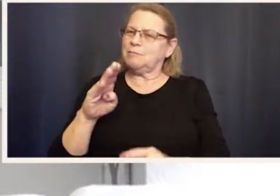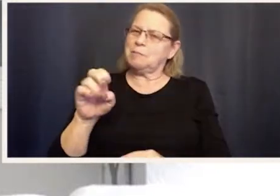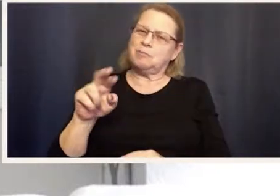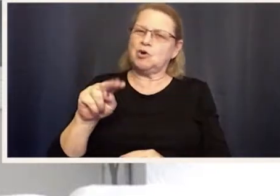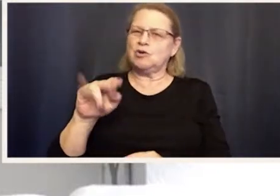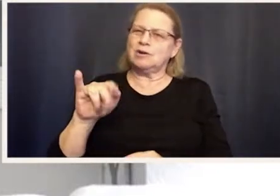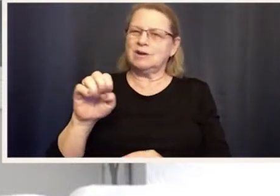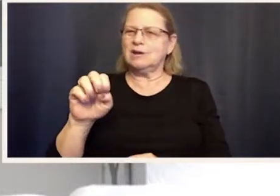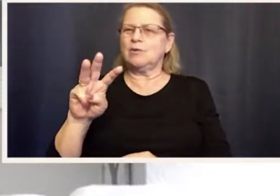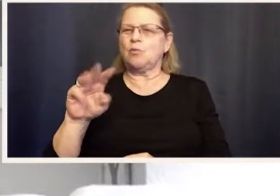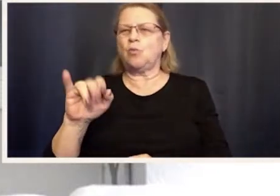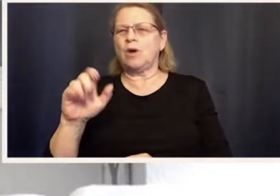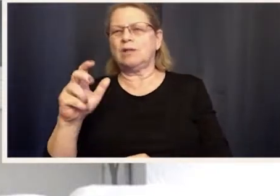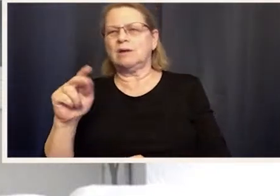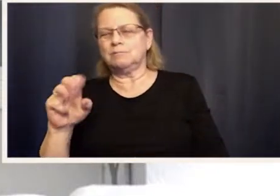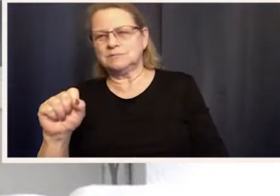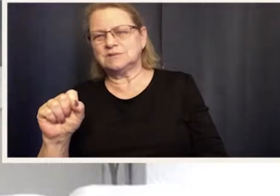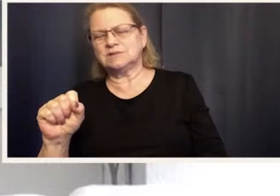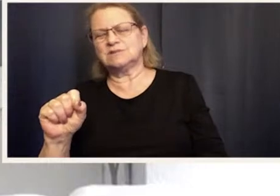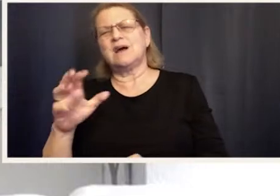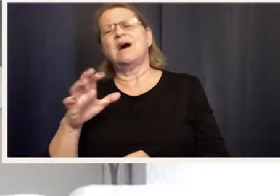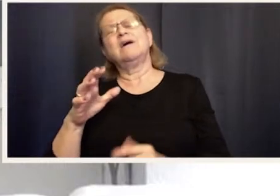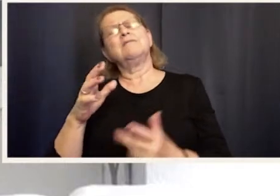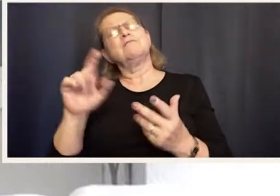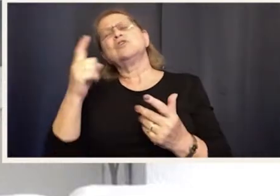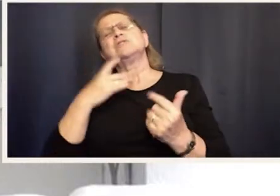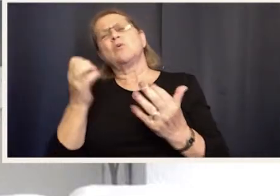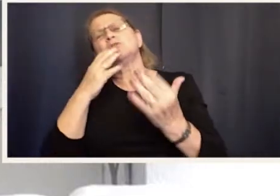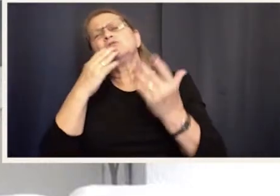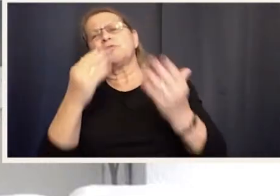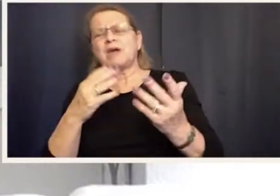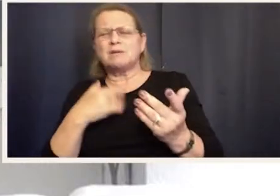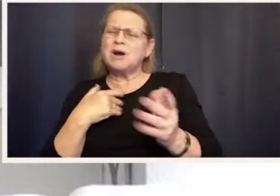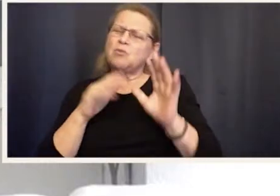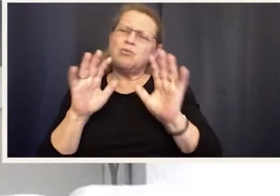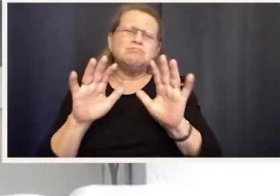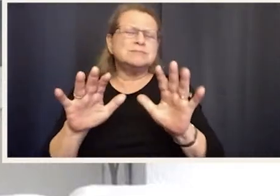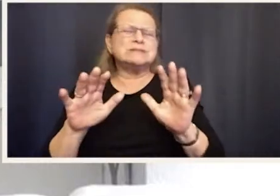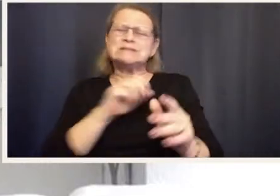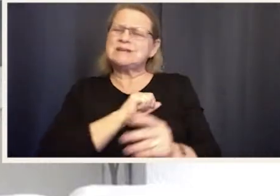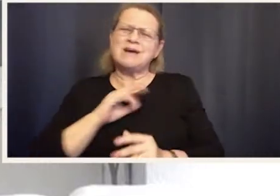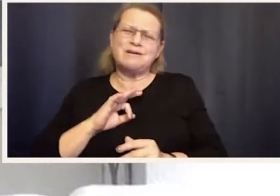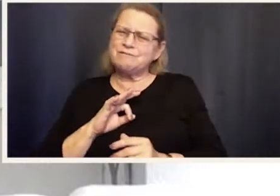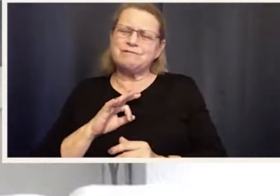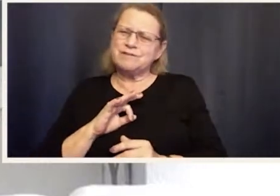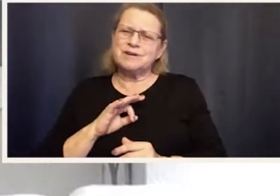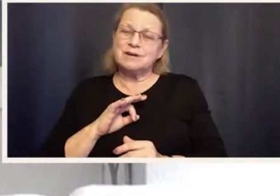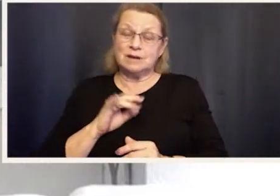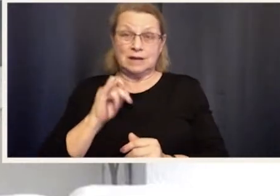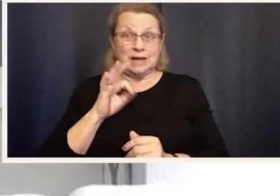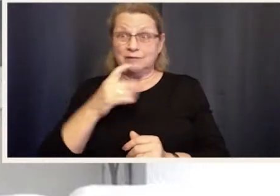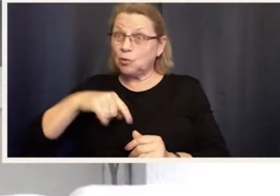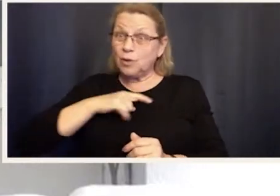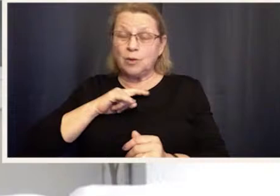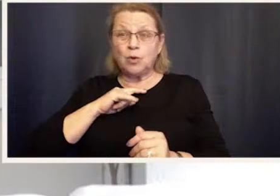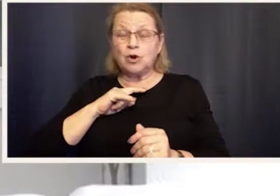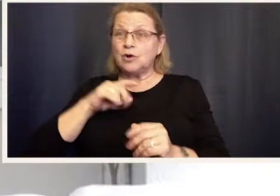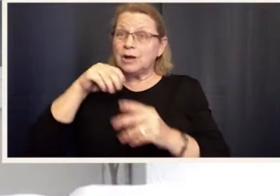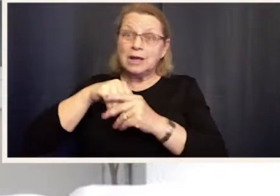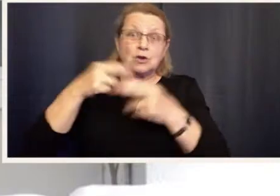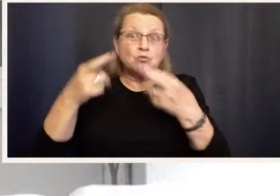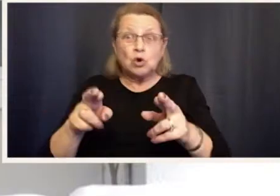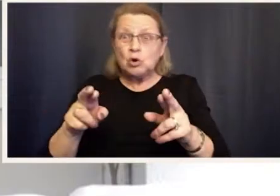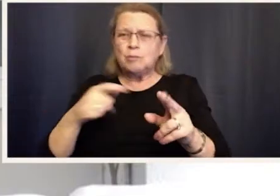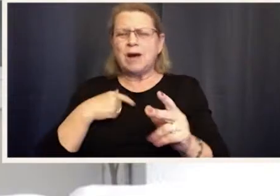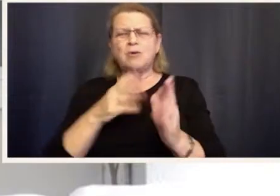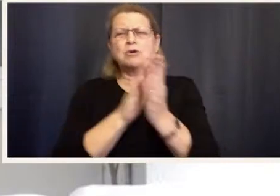we are all big fans. I want to thank my extraordinary staff. If we were in a room together, I would ask you all